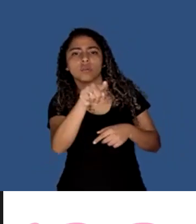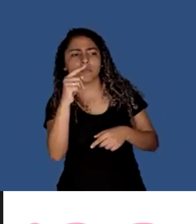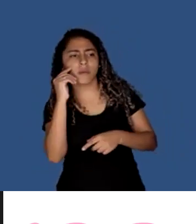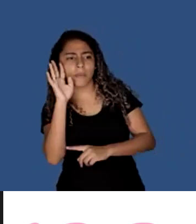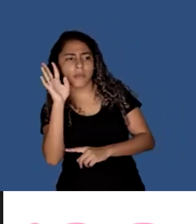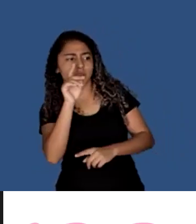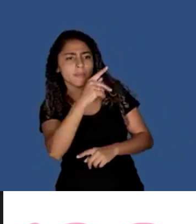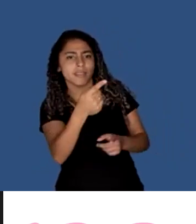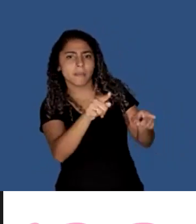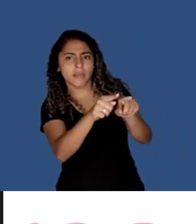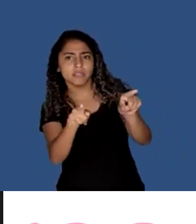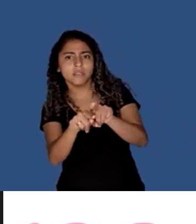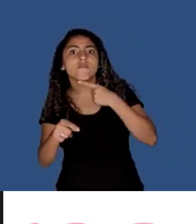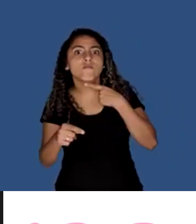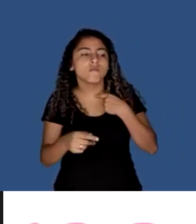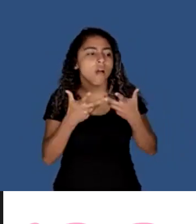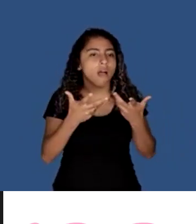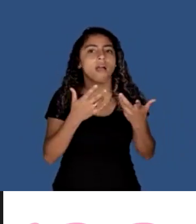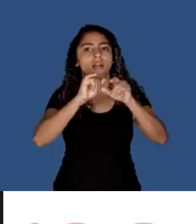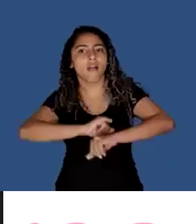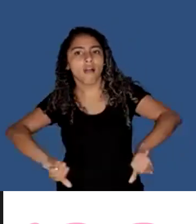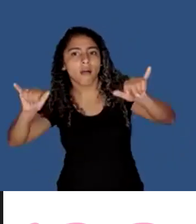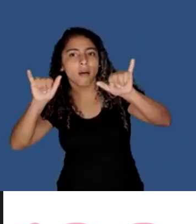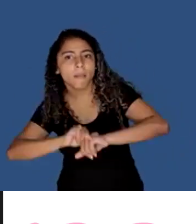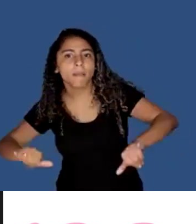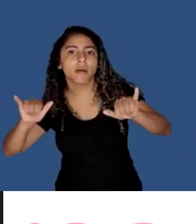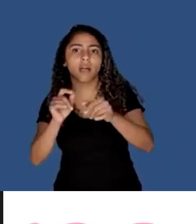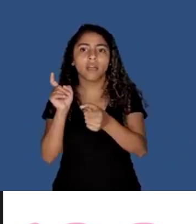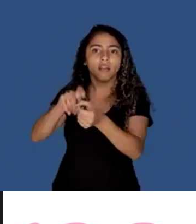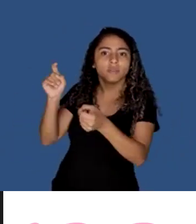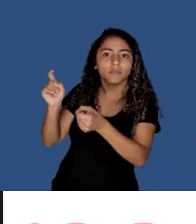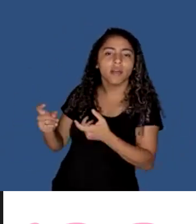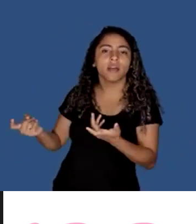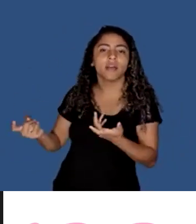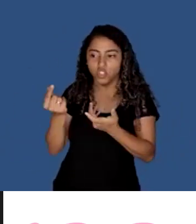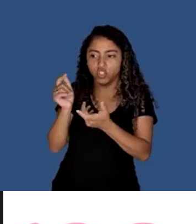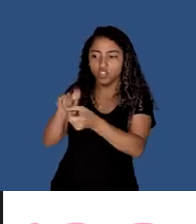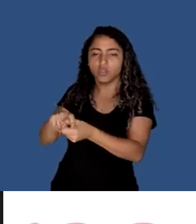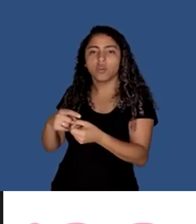do you see your partners with appetite for cashback campaigns